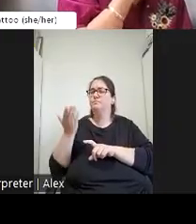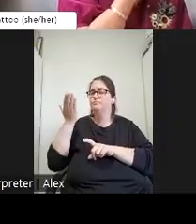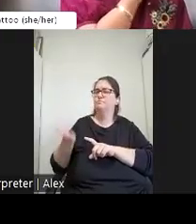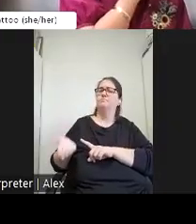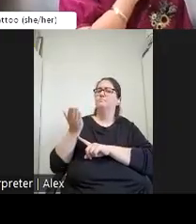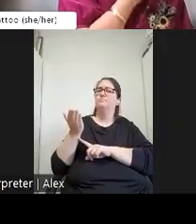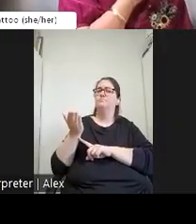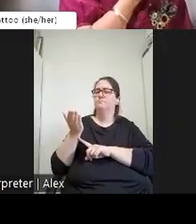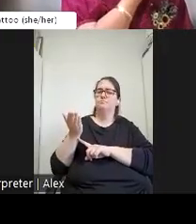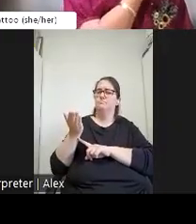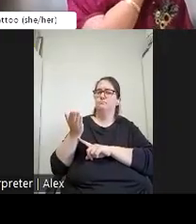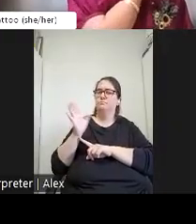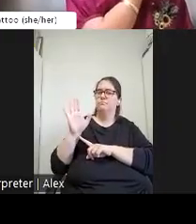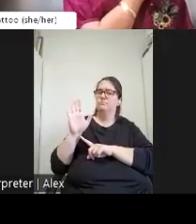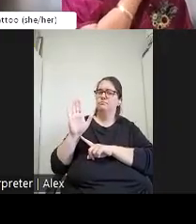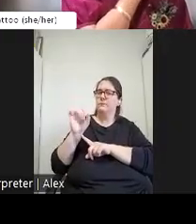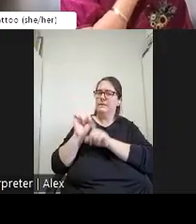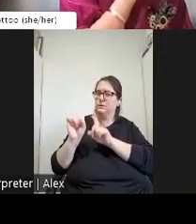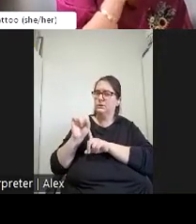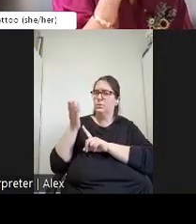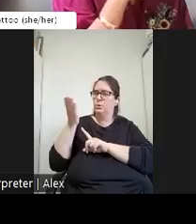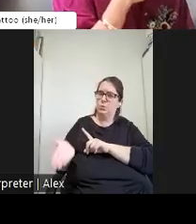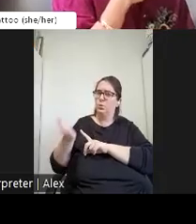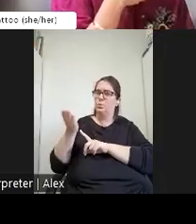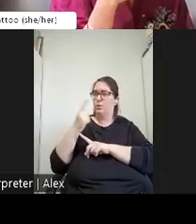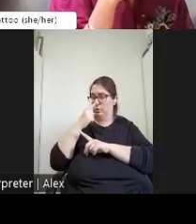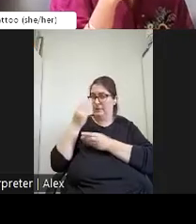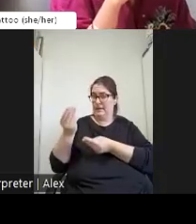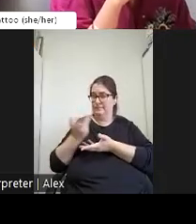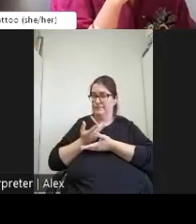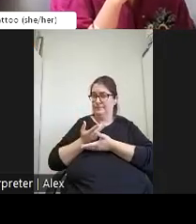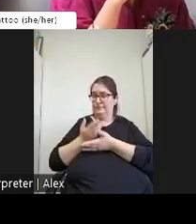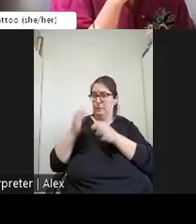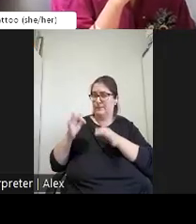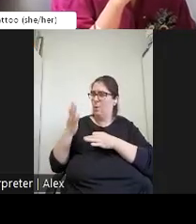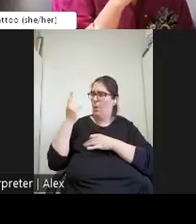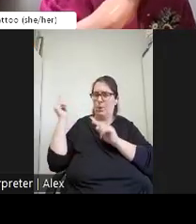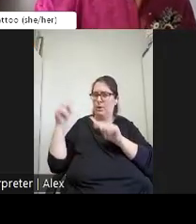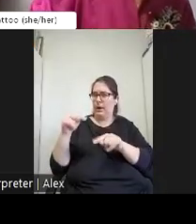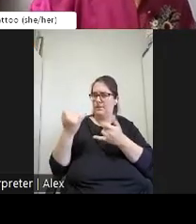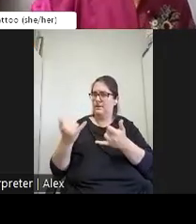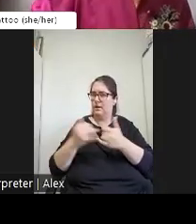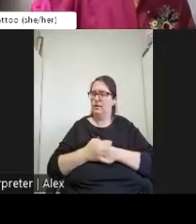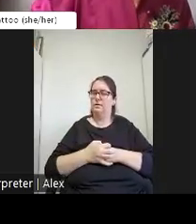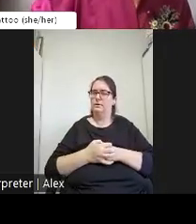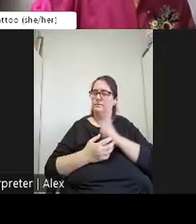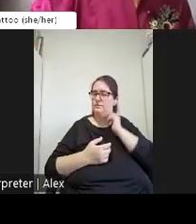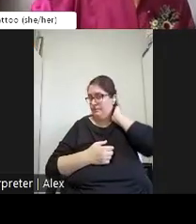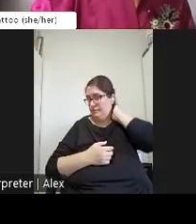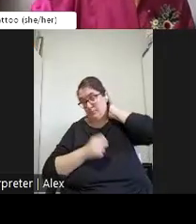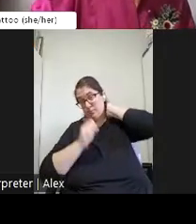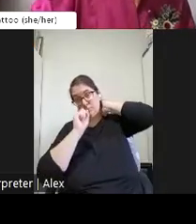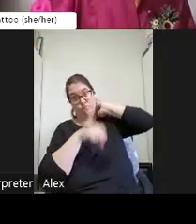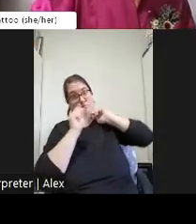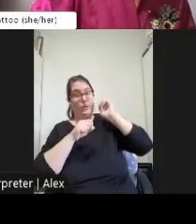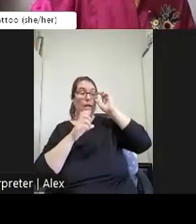about you. And can you please tell me what brought you to the clinic? Yeah,